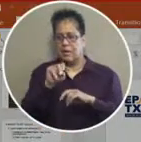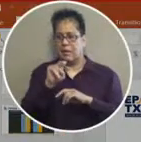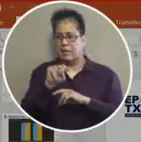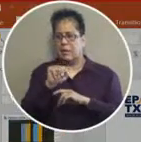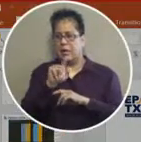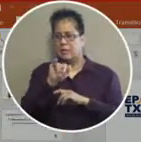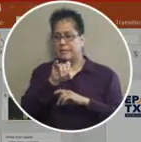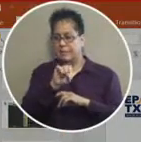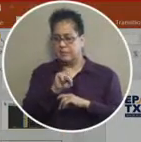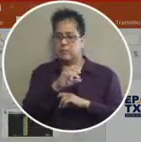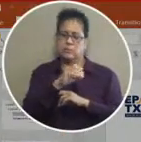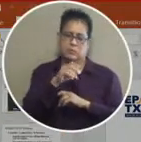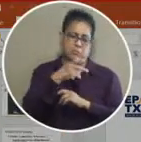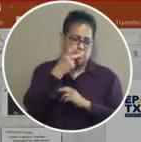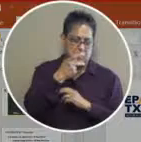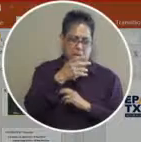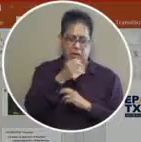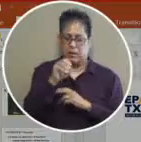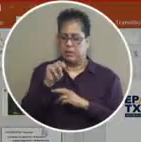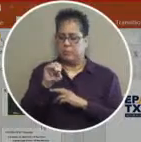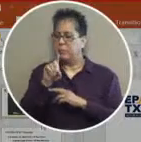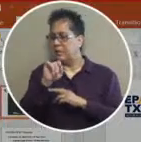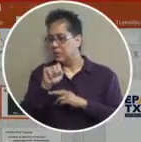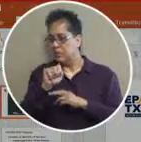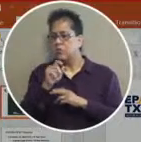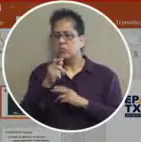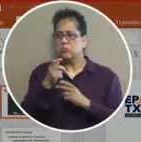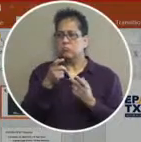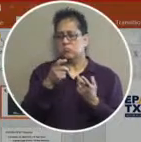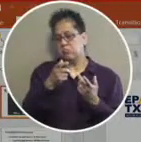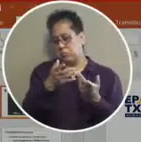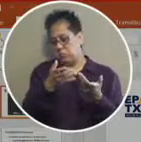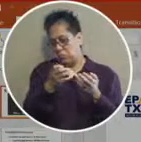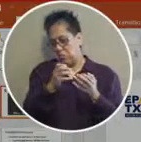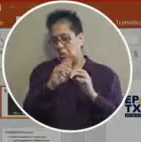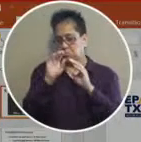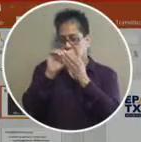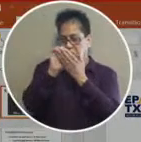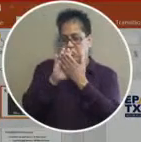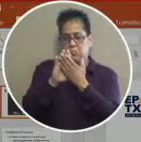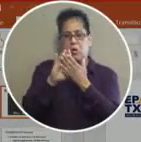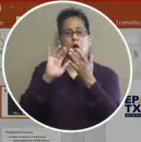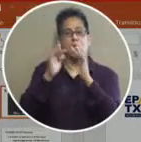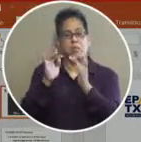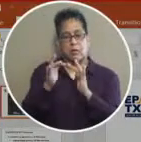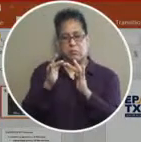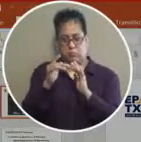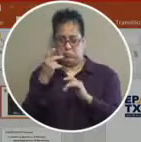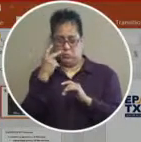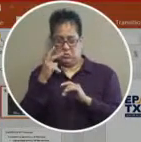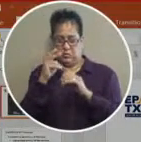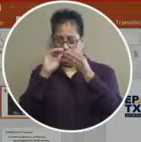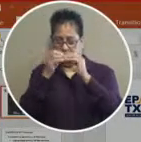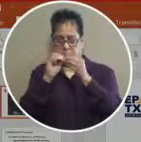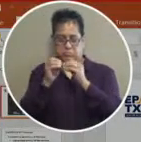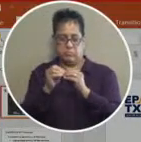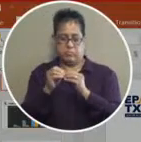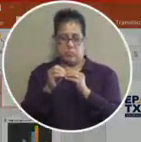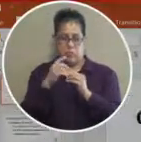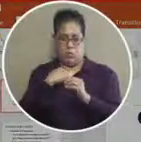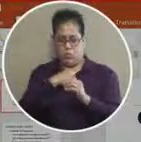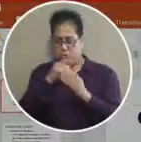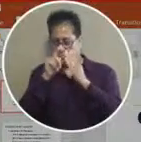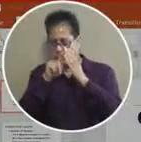and to the public and media. So I would urge you to post that online so that we can track on our